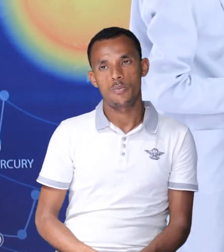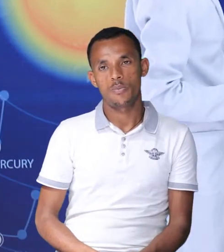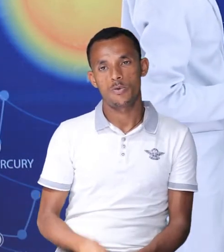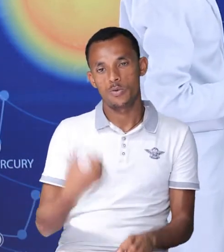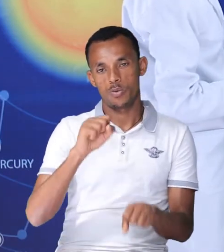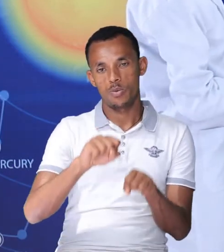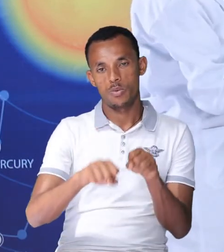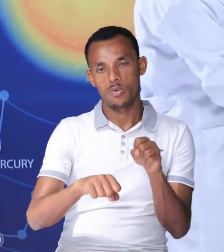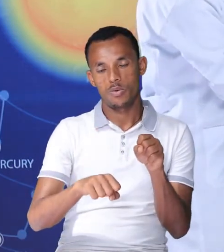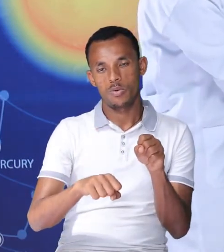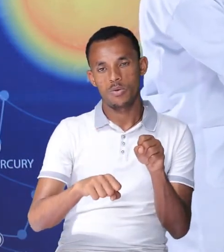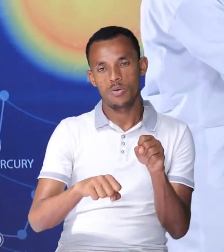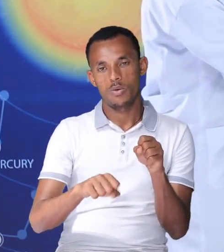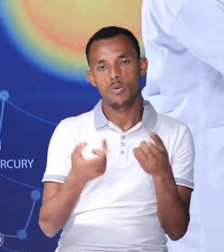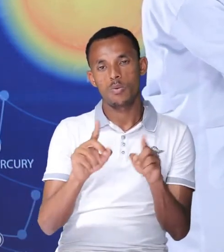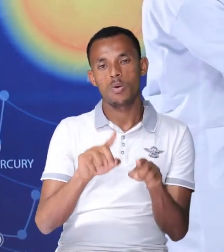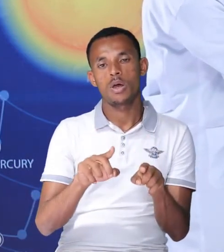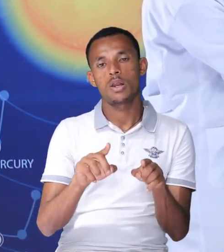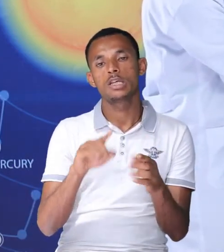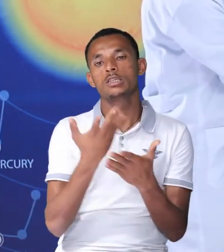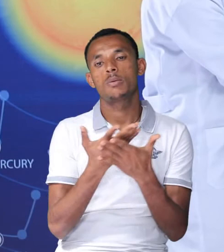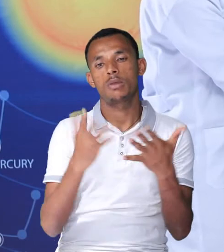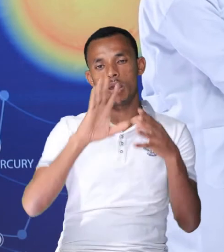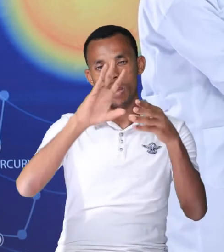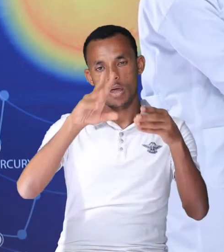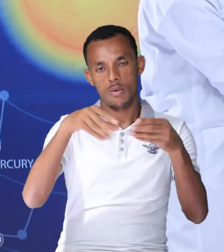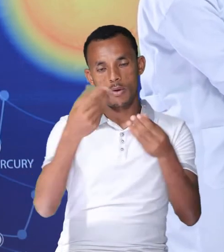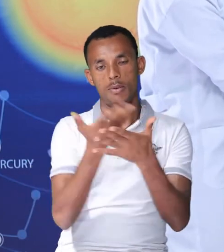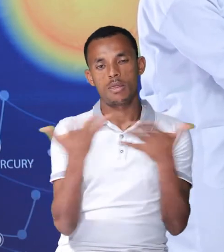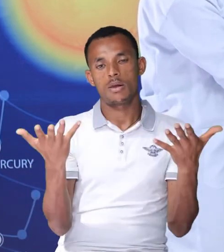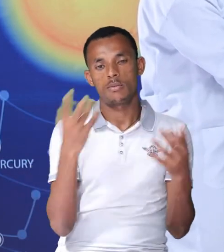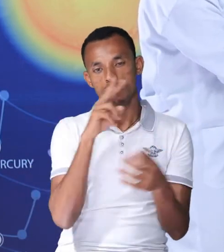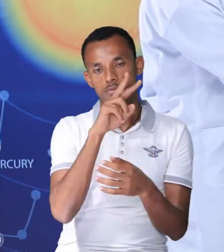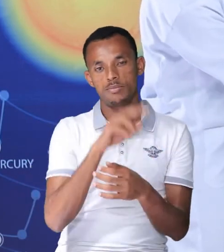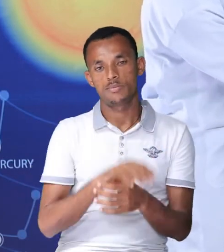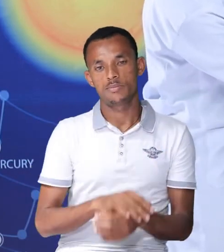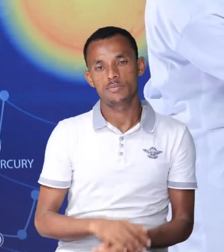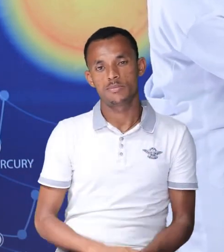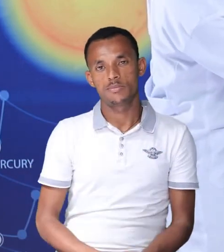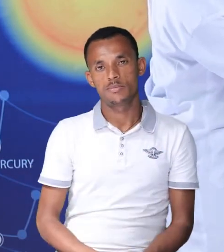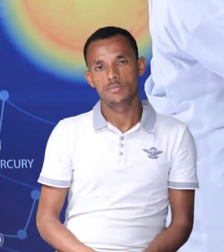So when a substance is given, or a matter given,